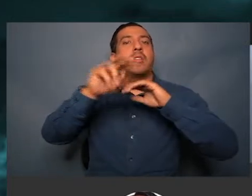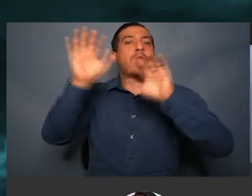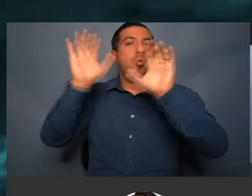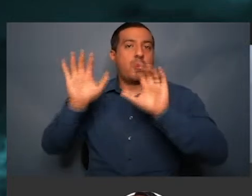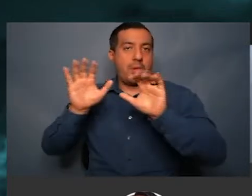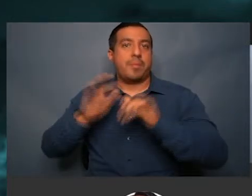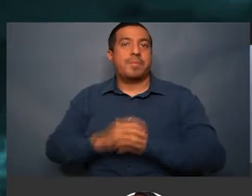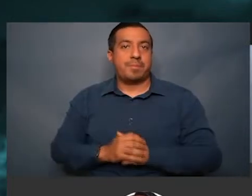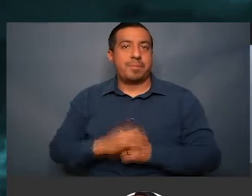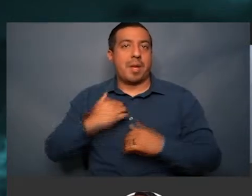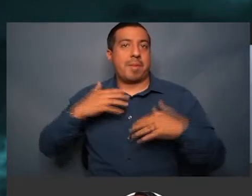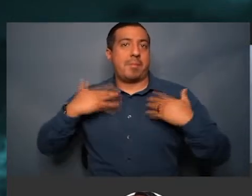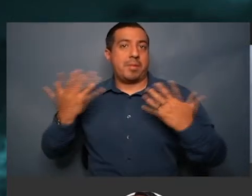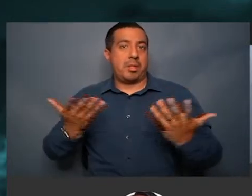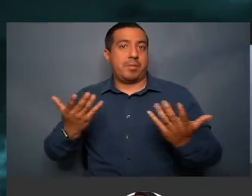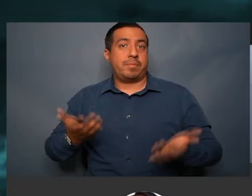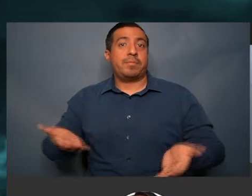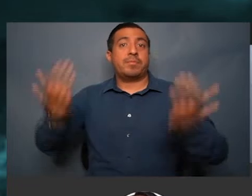Jackie?